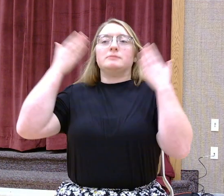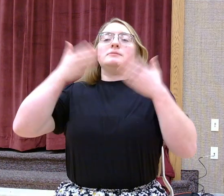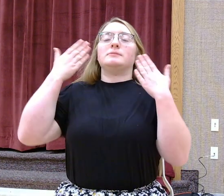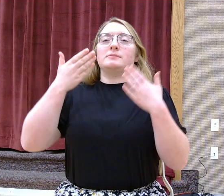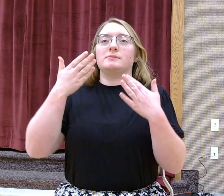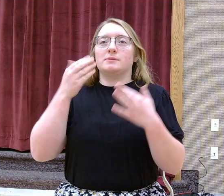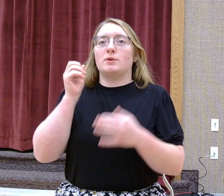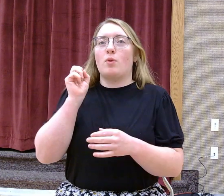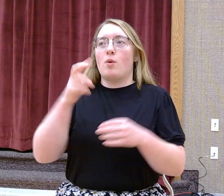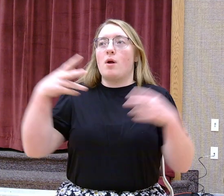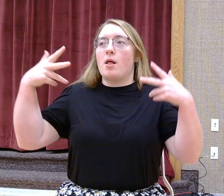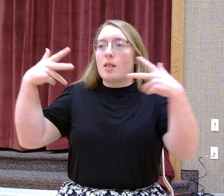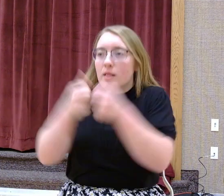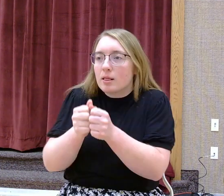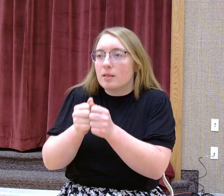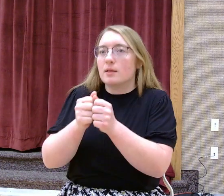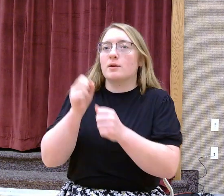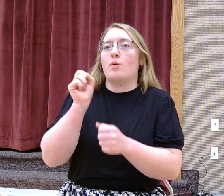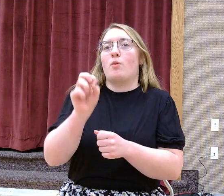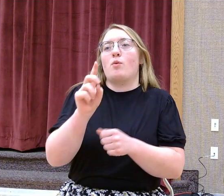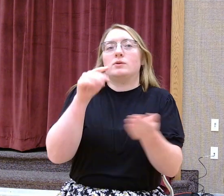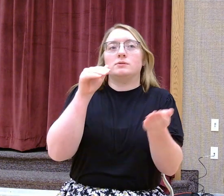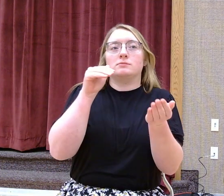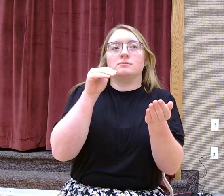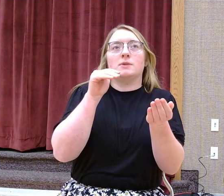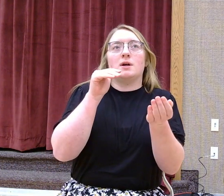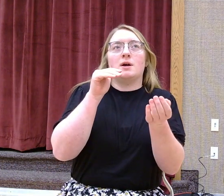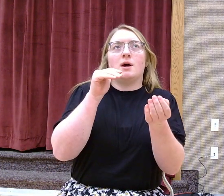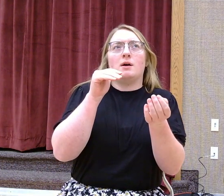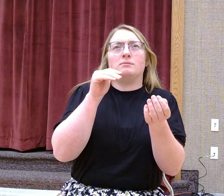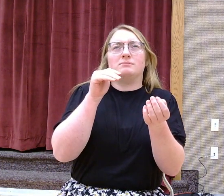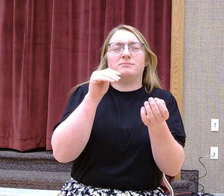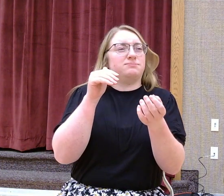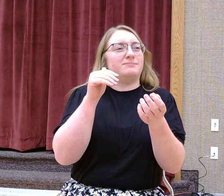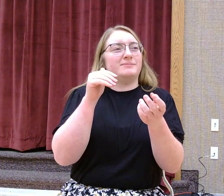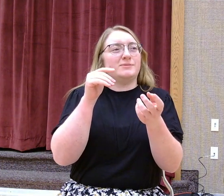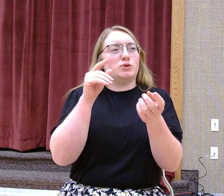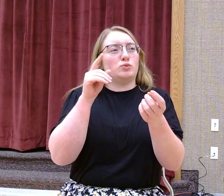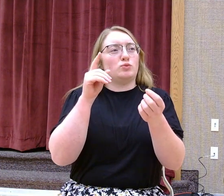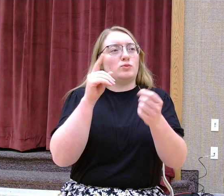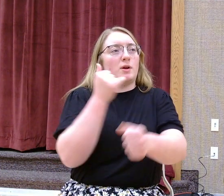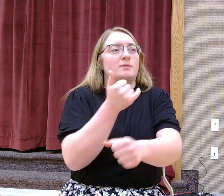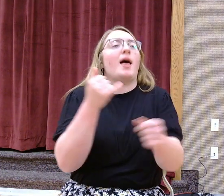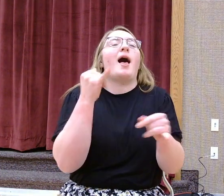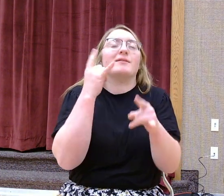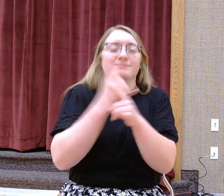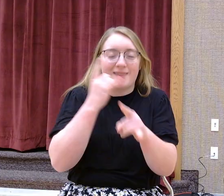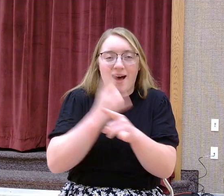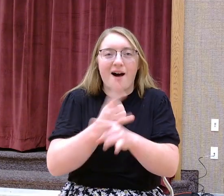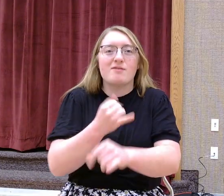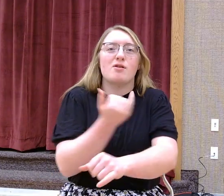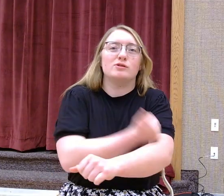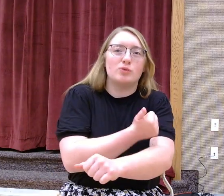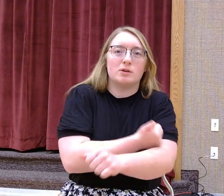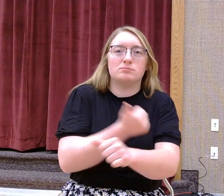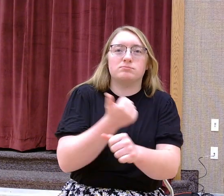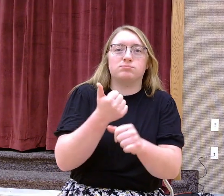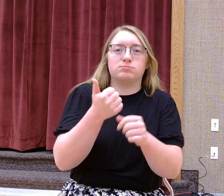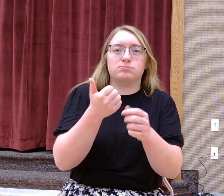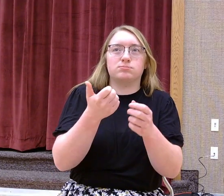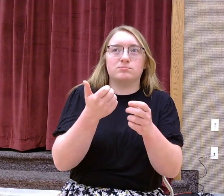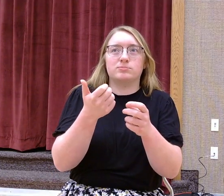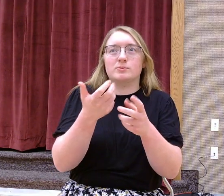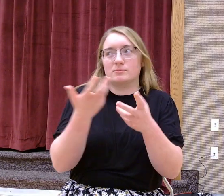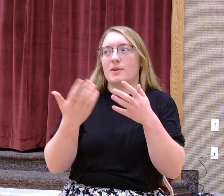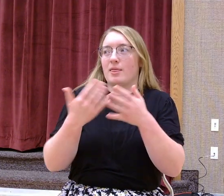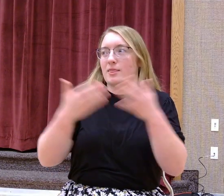vehicle collisions, drug or alcohol overdoses. And so we'll talk a little bit more about each one of these. Okay,